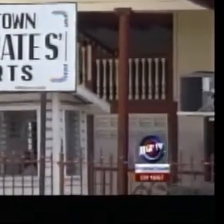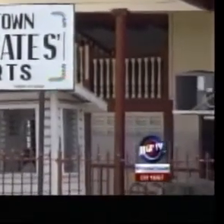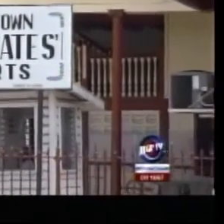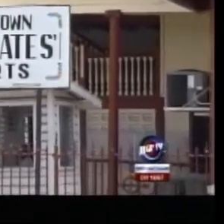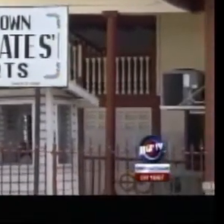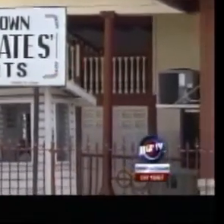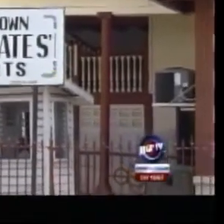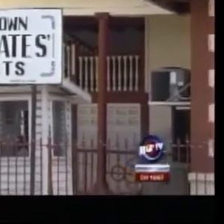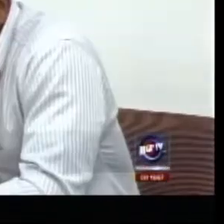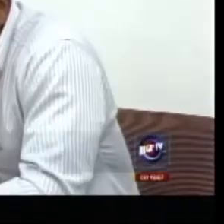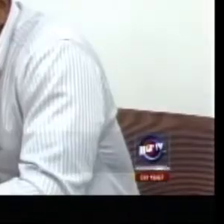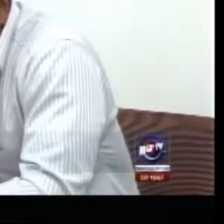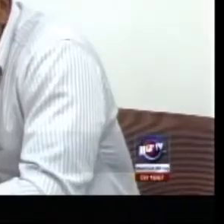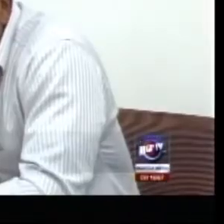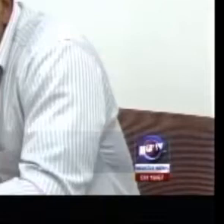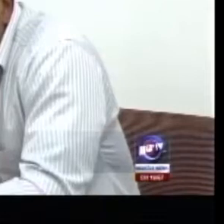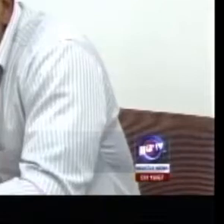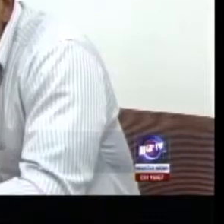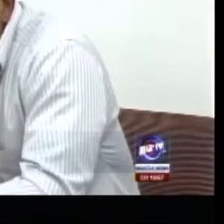served in a timely manner.